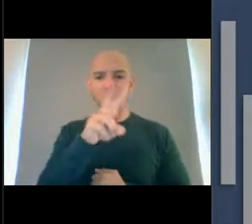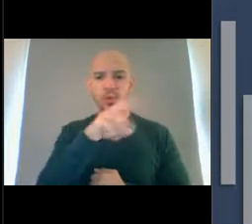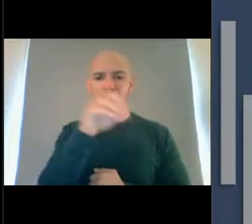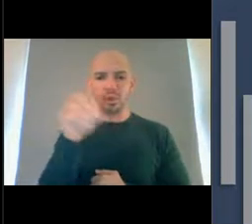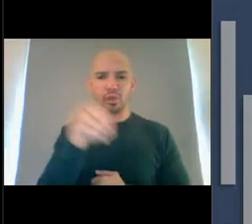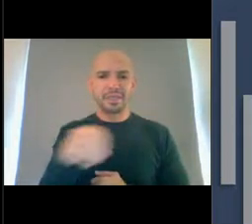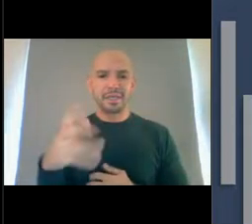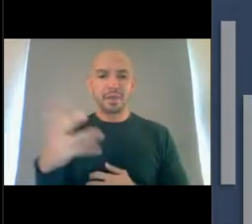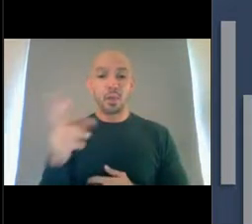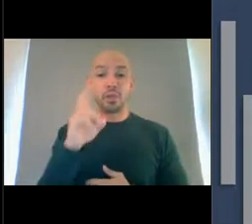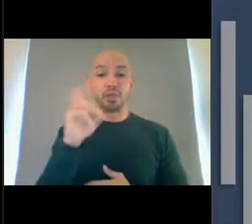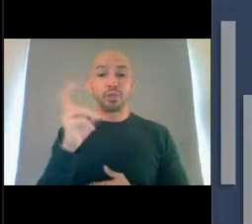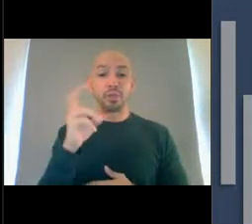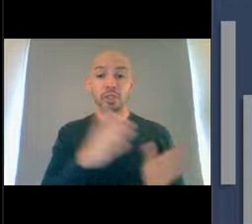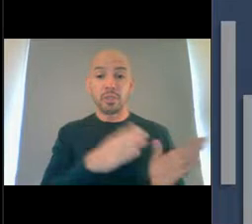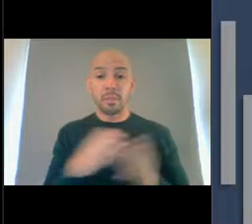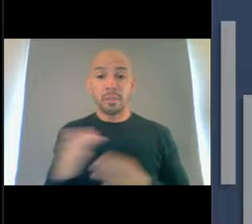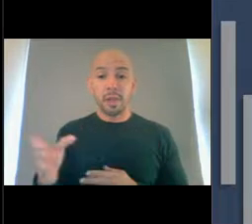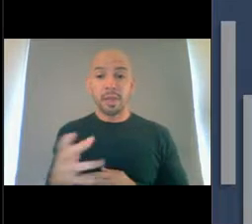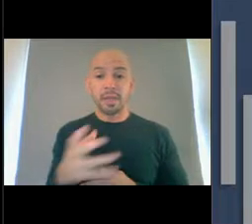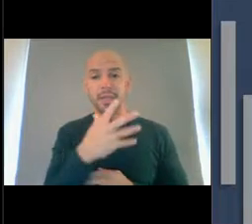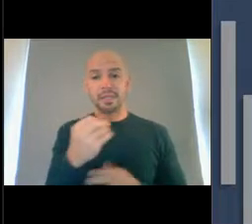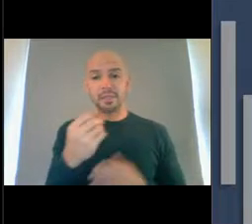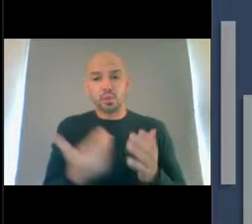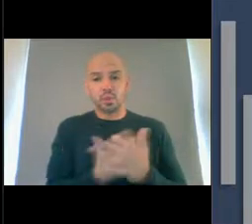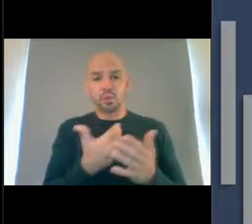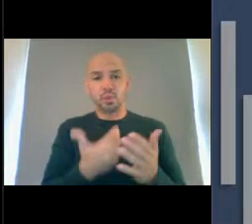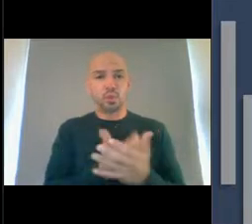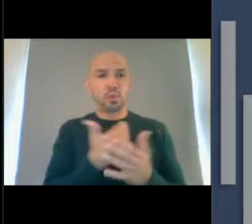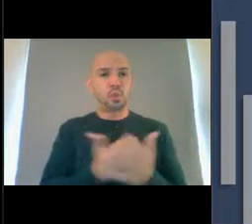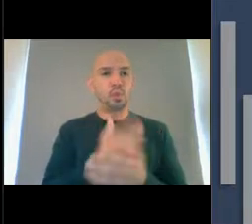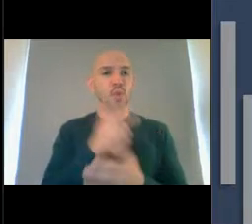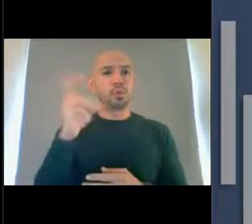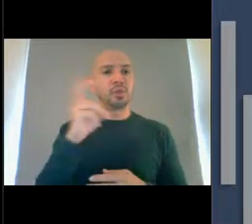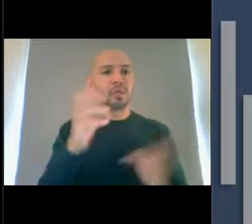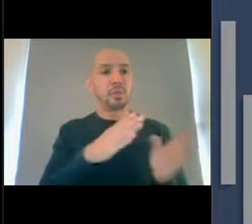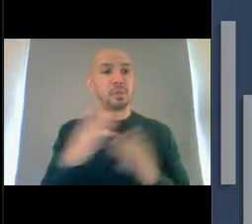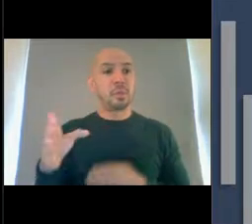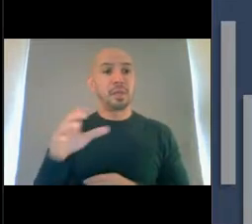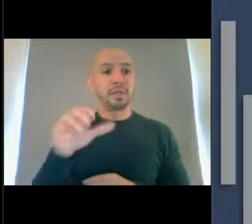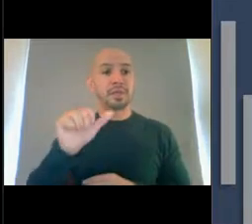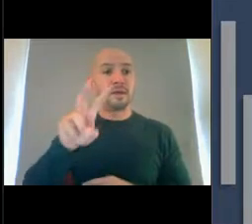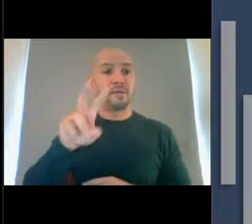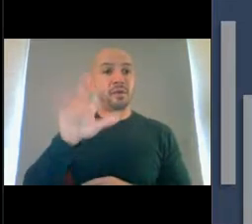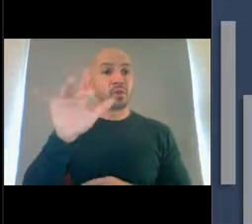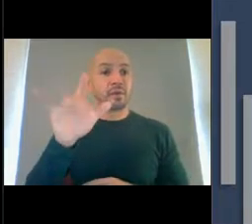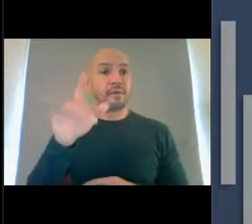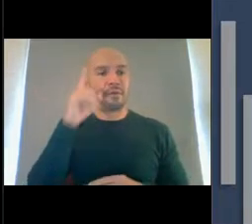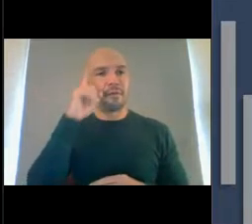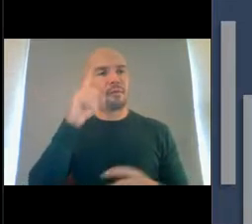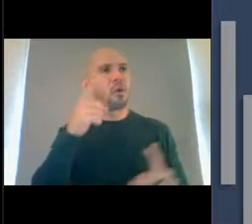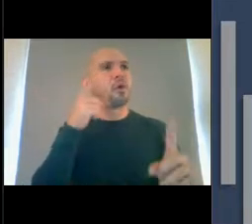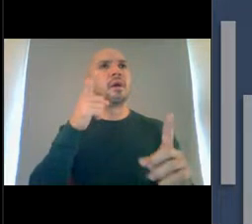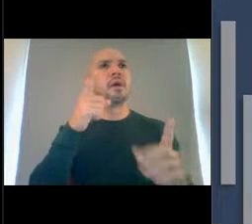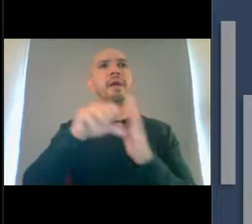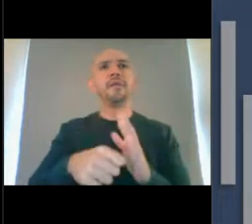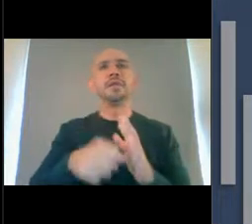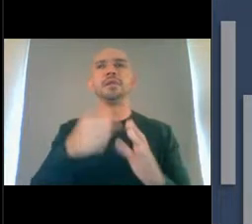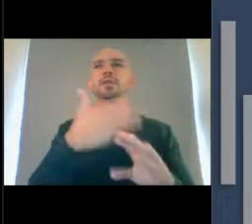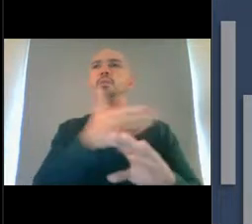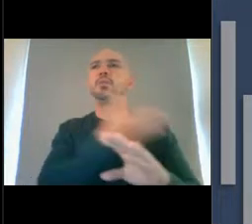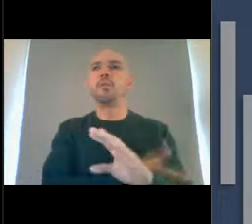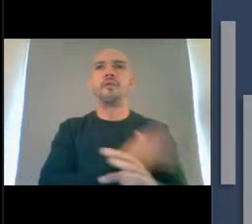largest funding compared to the newer five transportation programs called out by av-285 with an emphasis to improve mobility in california